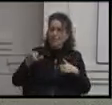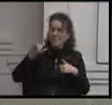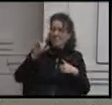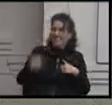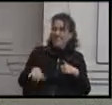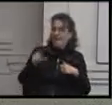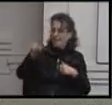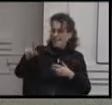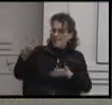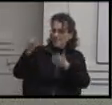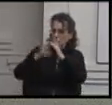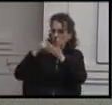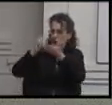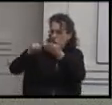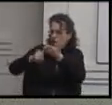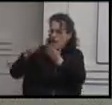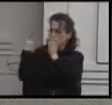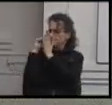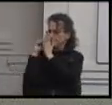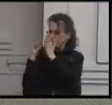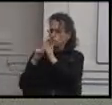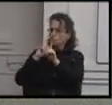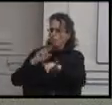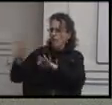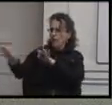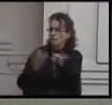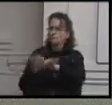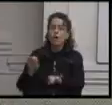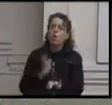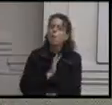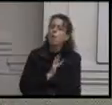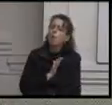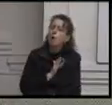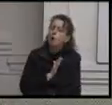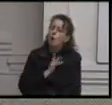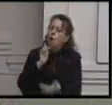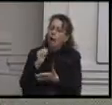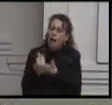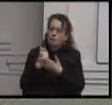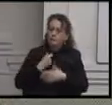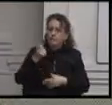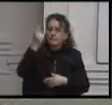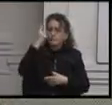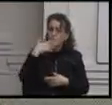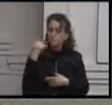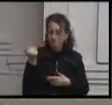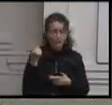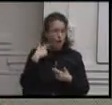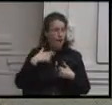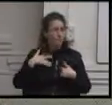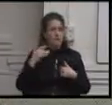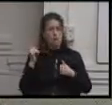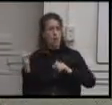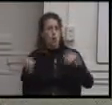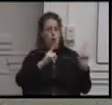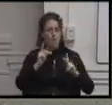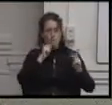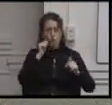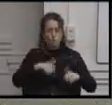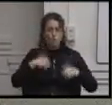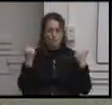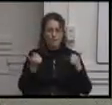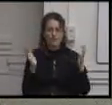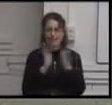exercise. I think it lends itself to more transparency. It lends itself to me being